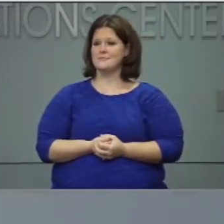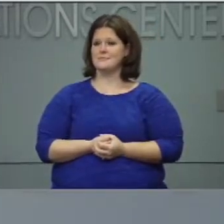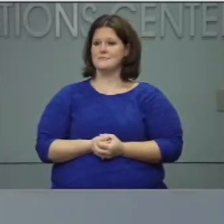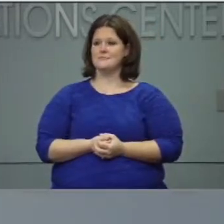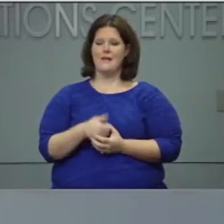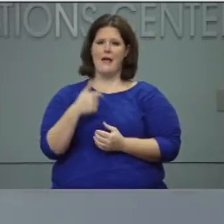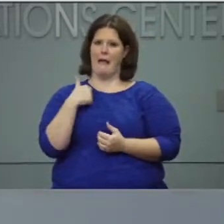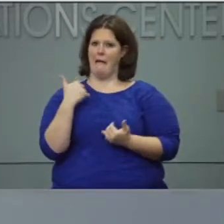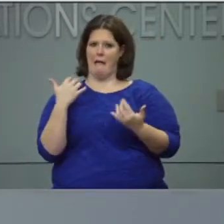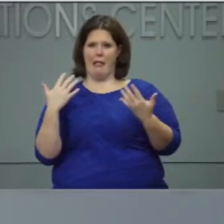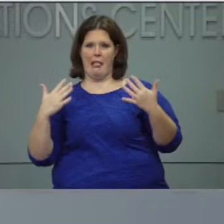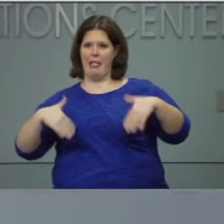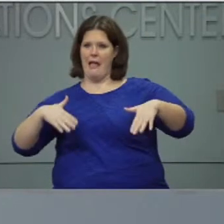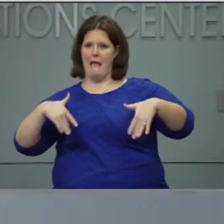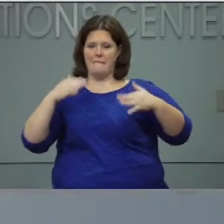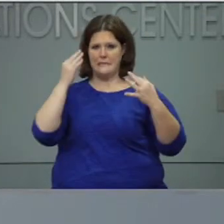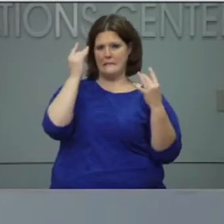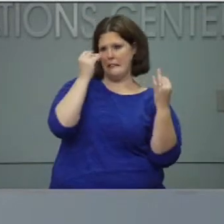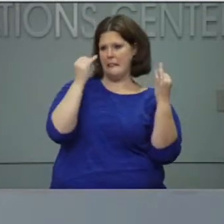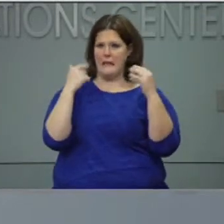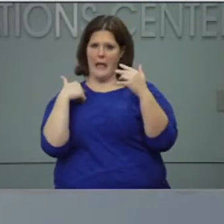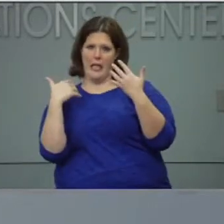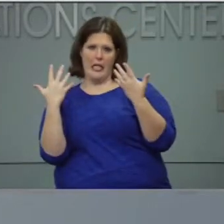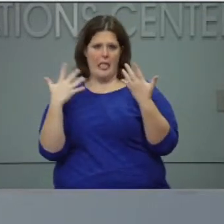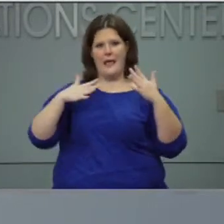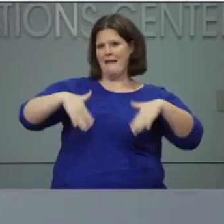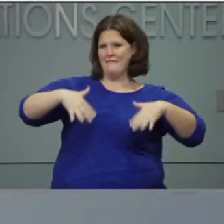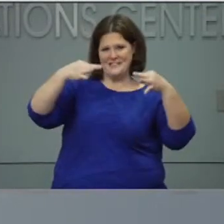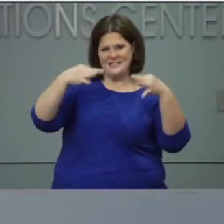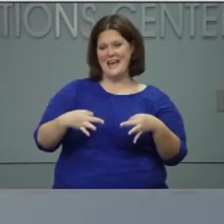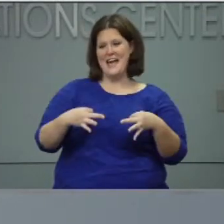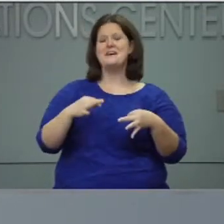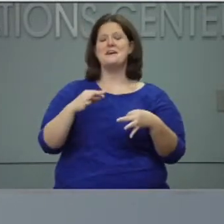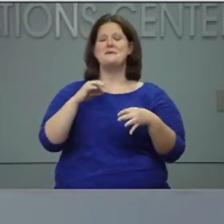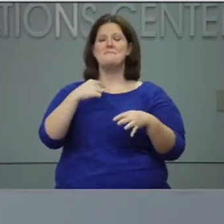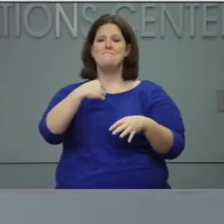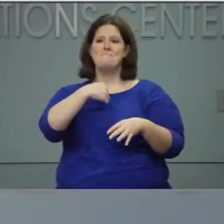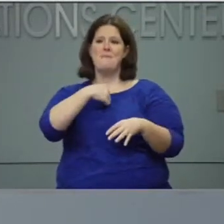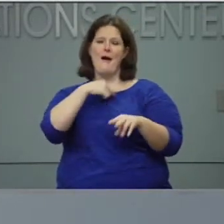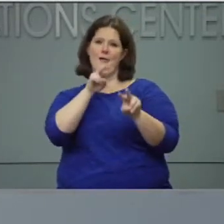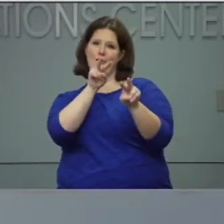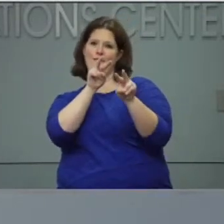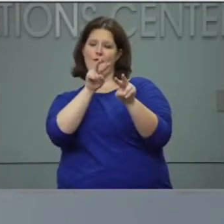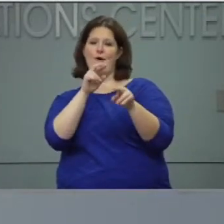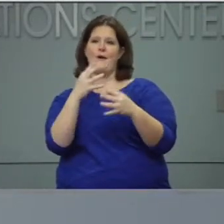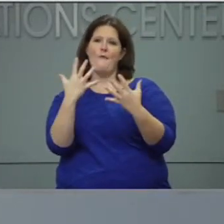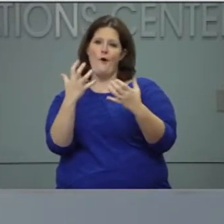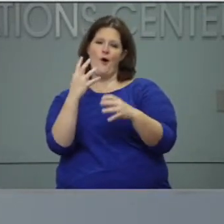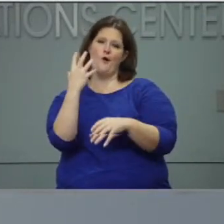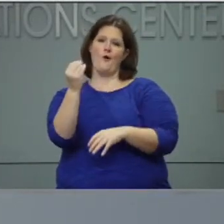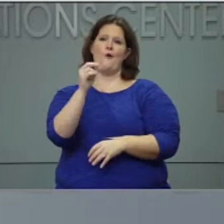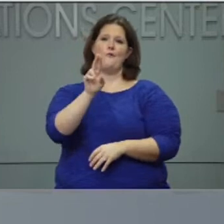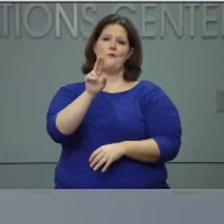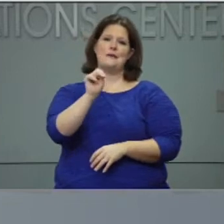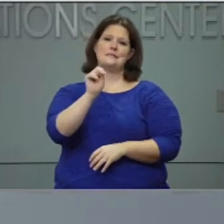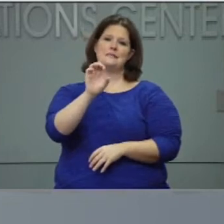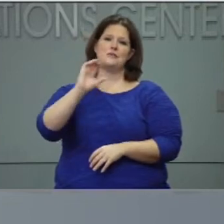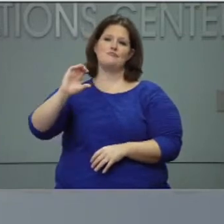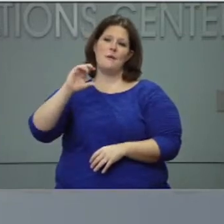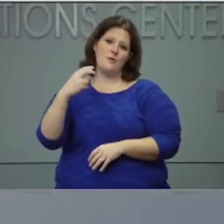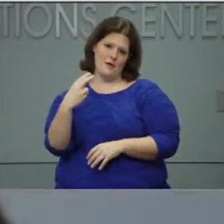I have not put into any thought of what I would like to study. However, I am leaning towards UNC Chapel Hill to continue my